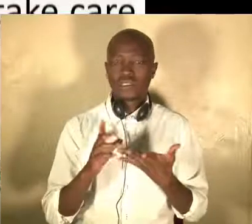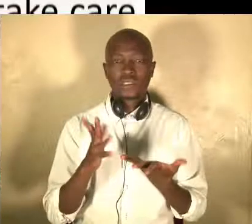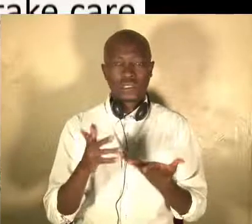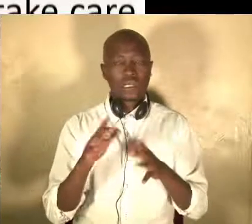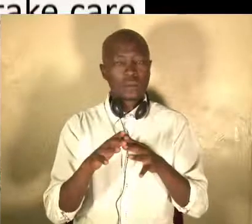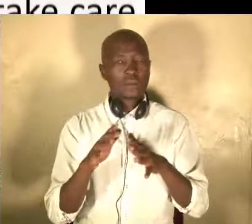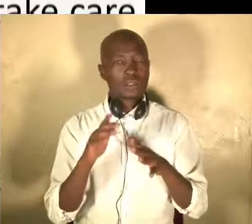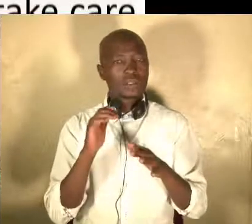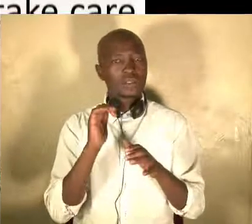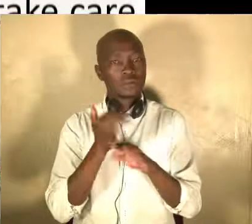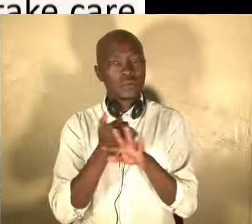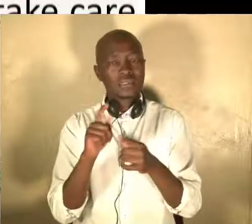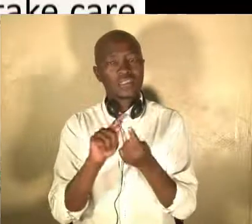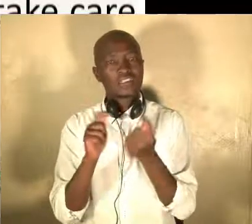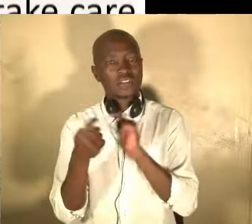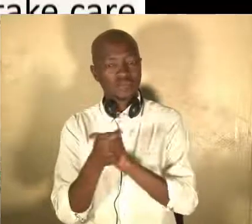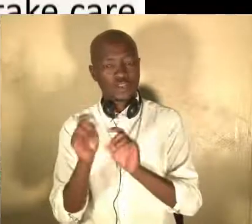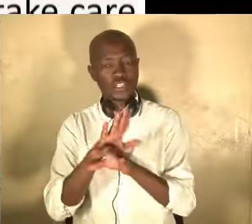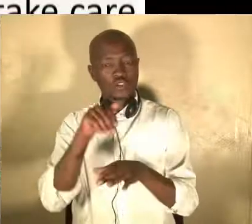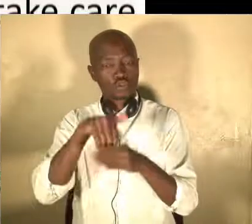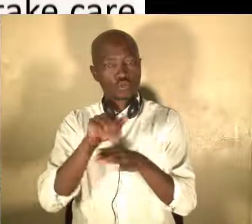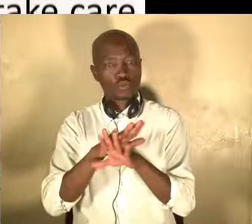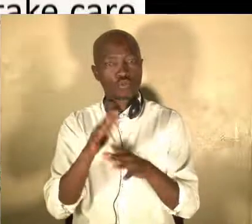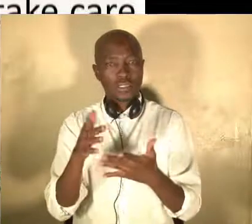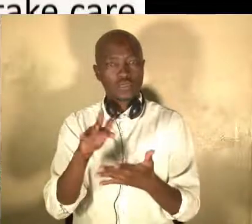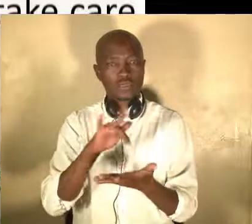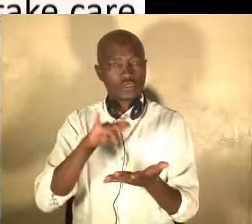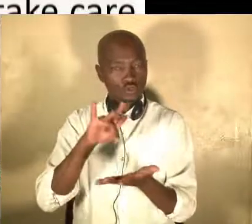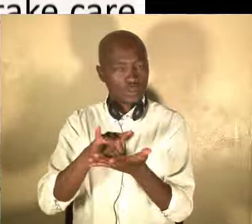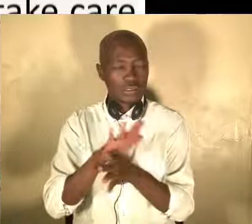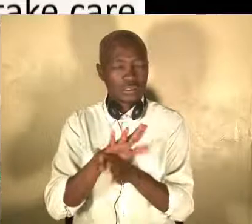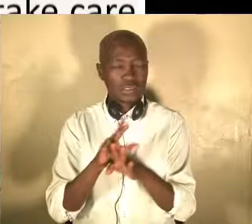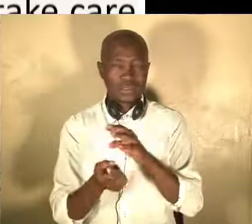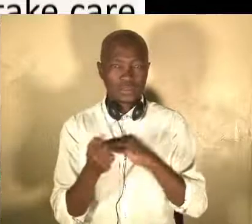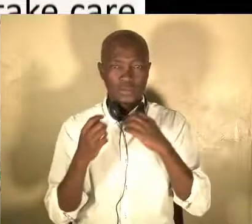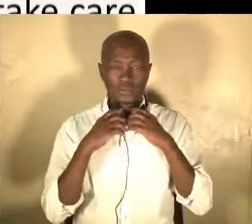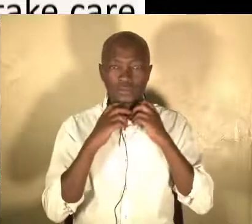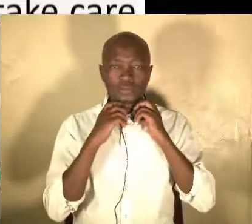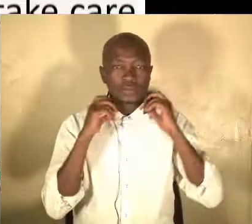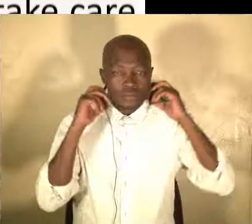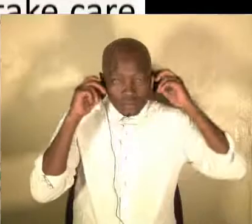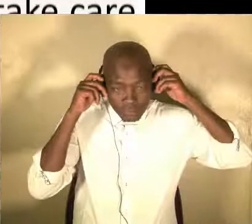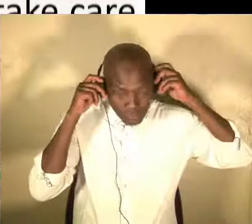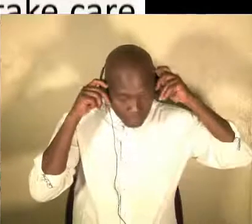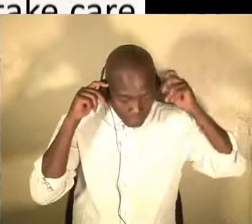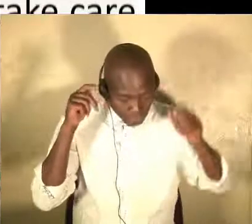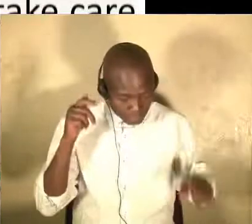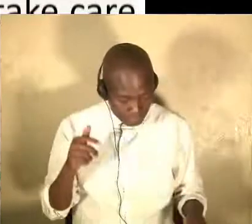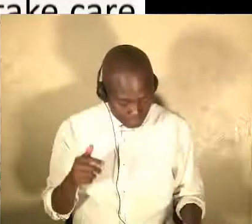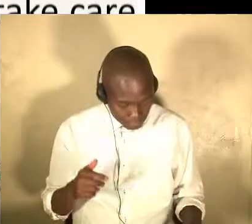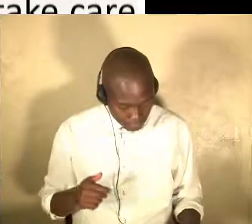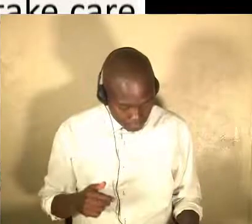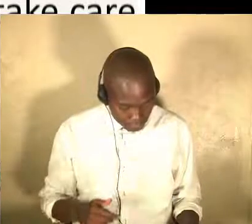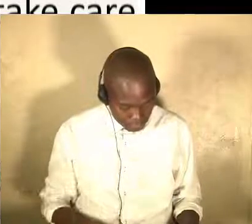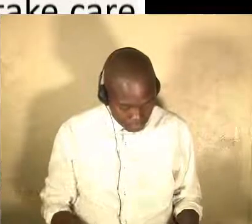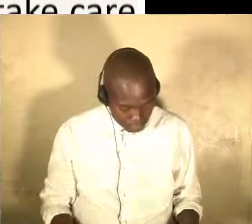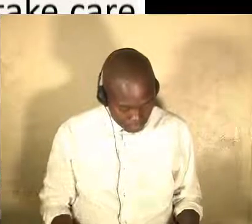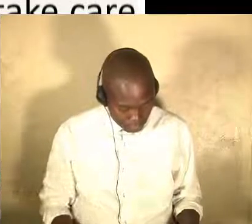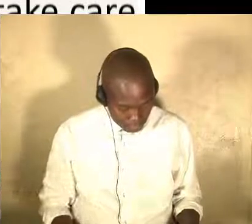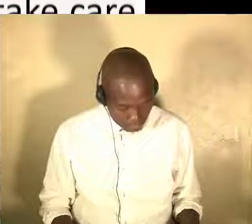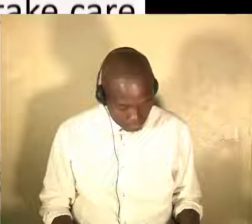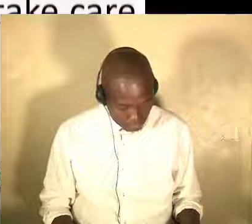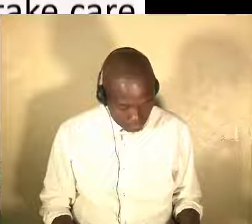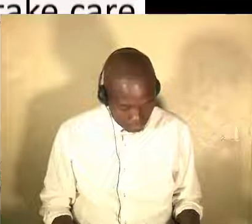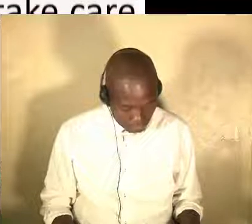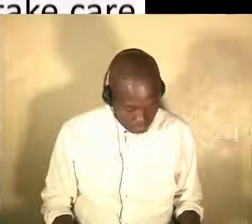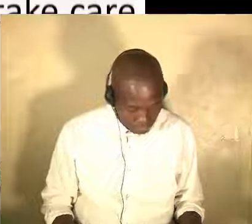within the situation that they may be living within, without being removed or being placed